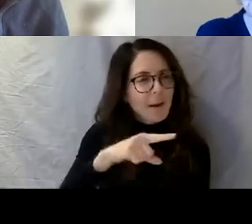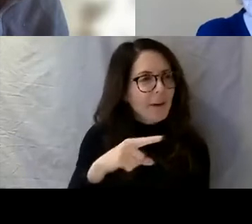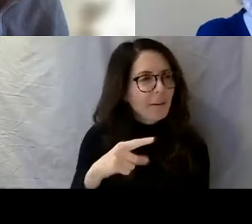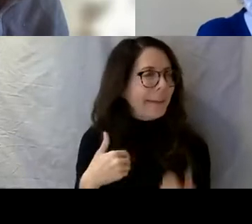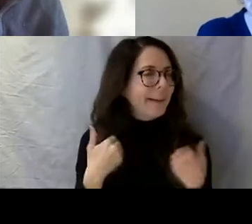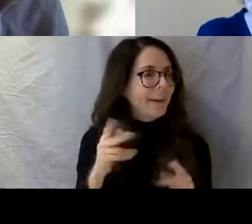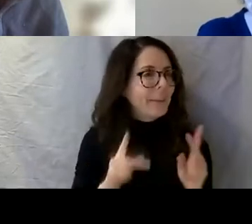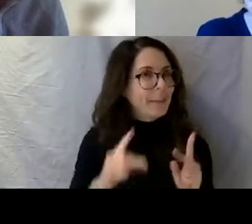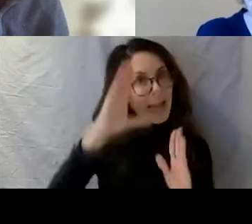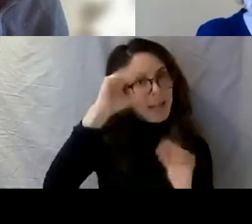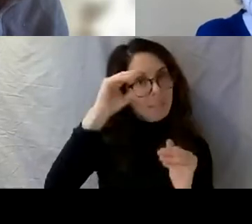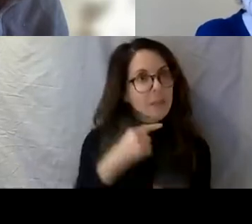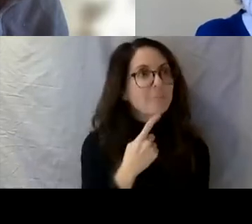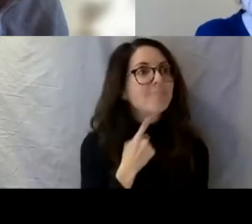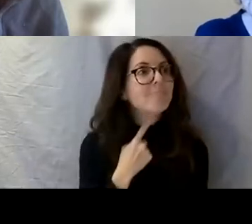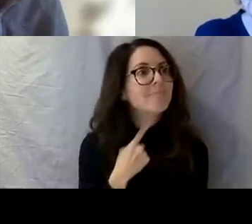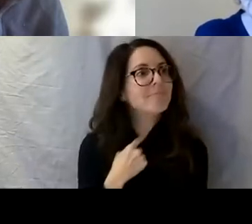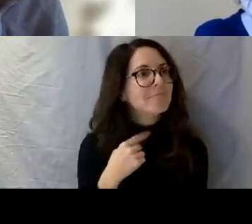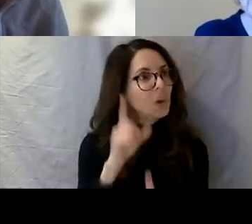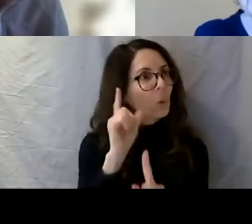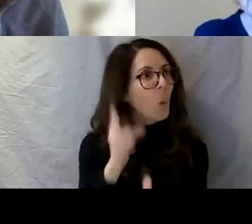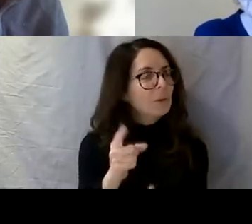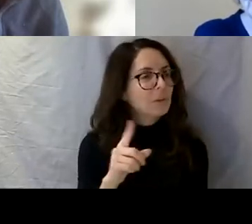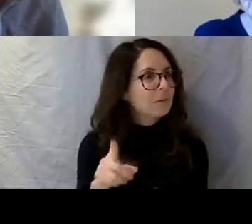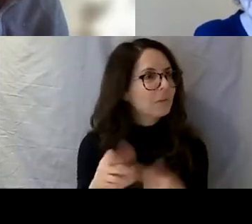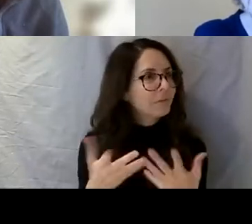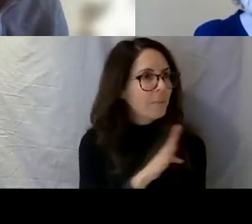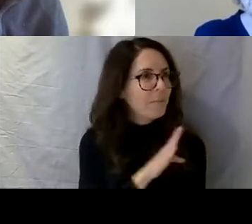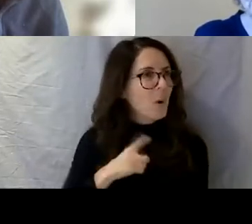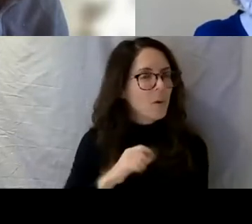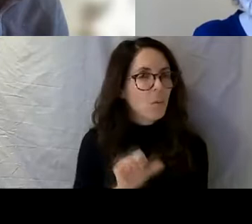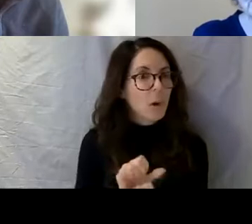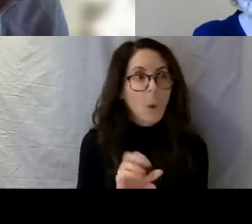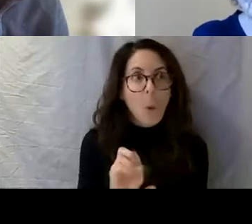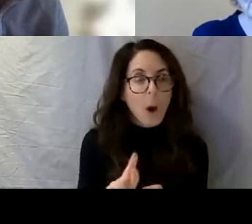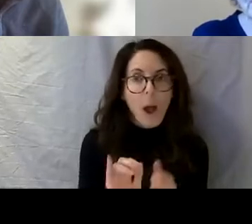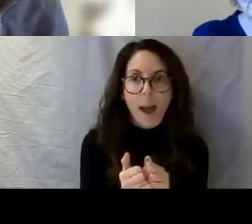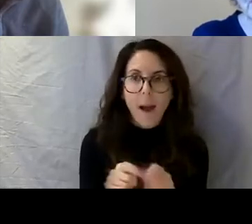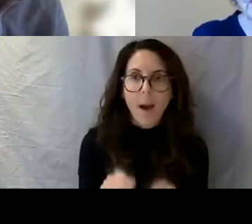their desires around board work? How can